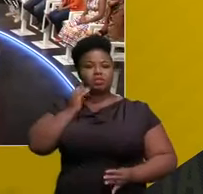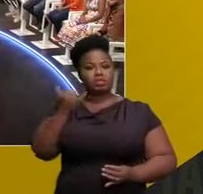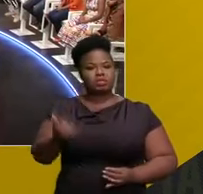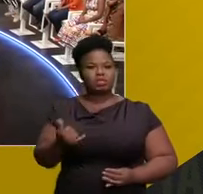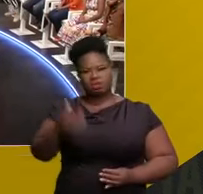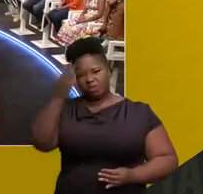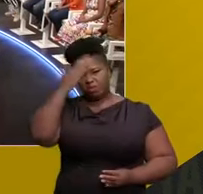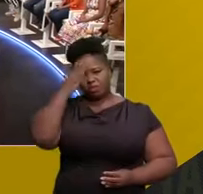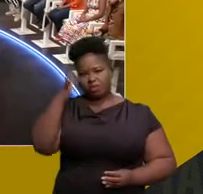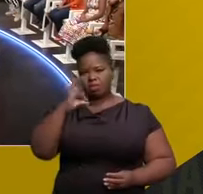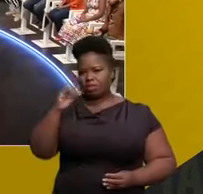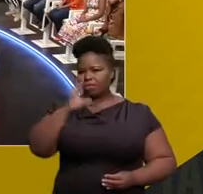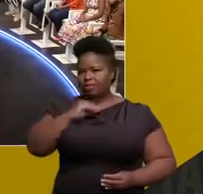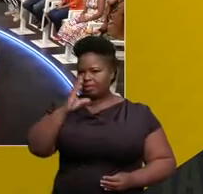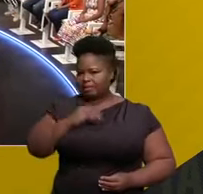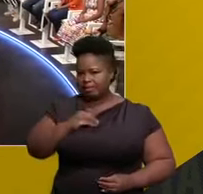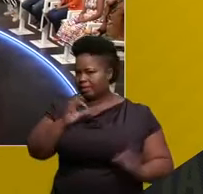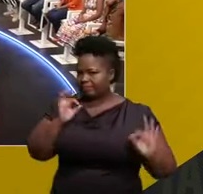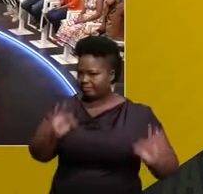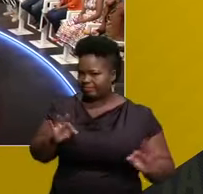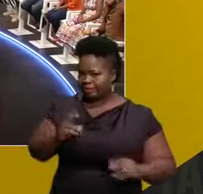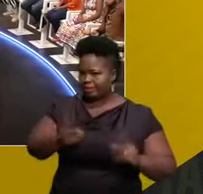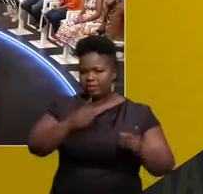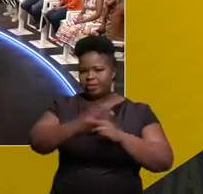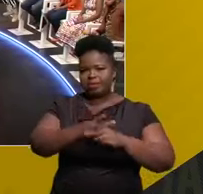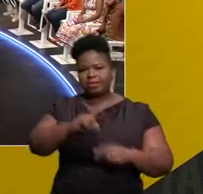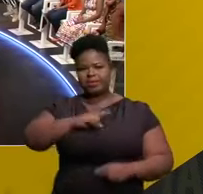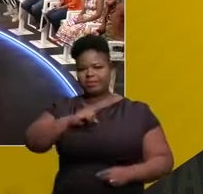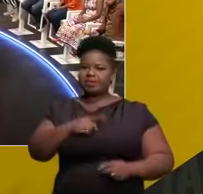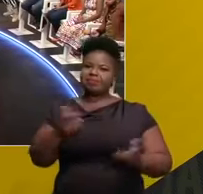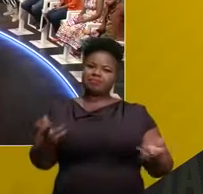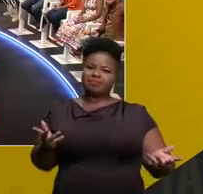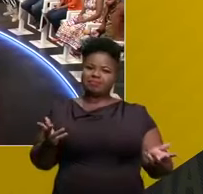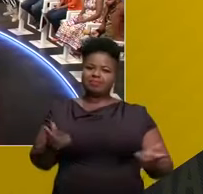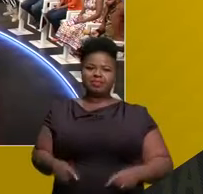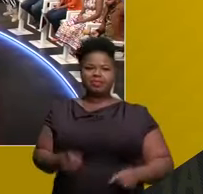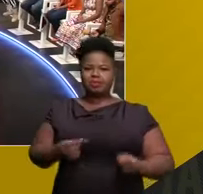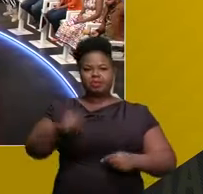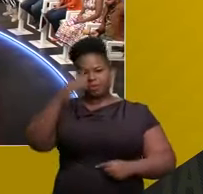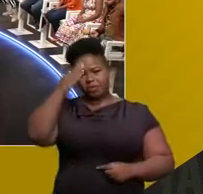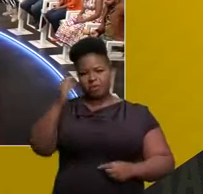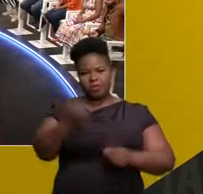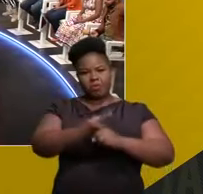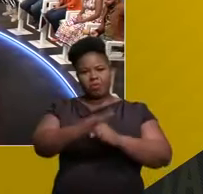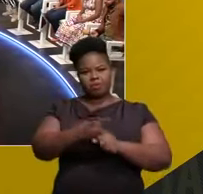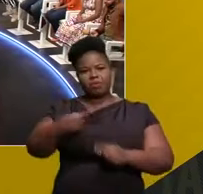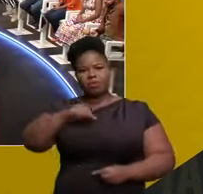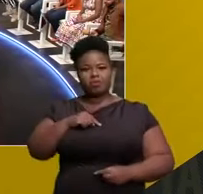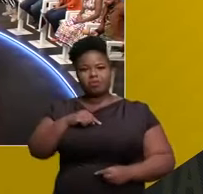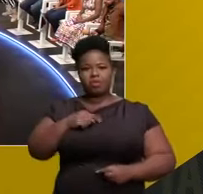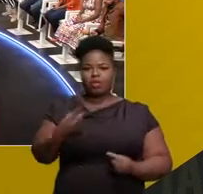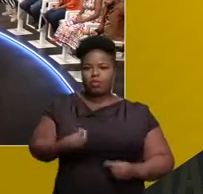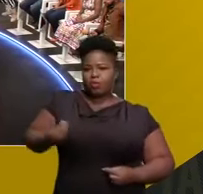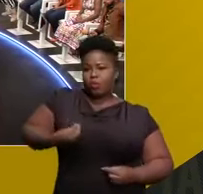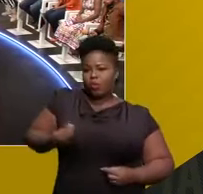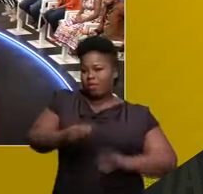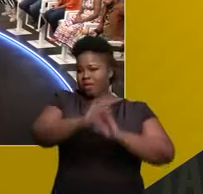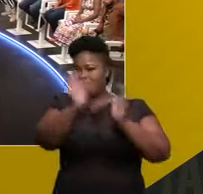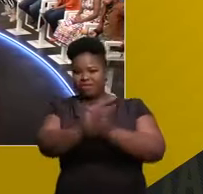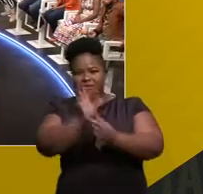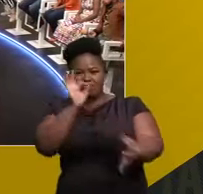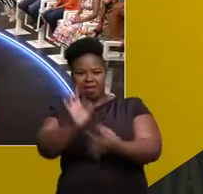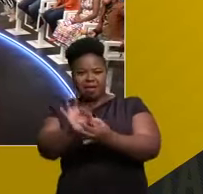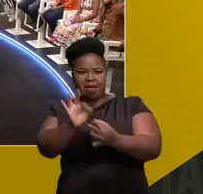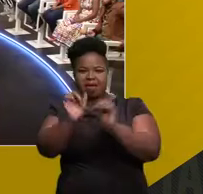You know gore Daily Thetha a re tshwane le tsona, e tshwane tsa re tsholo tsa rune tsona. Ke re rona o tshiba gore batho ba baswa, and lo tsa rona always we're on point,